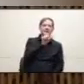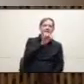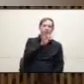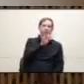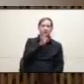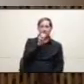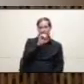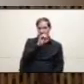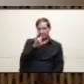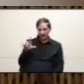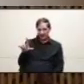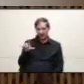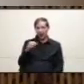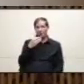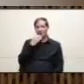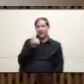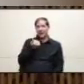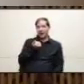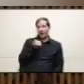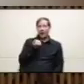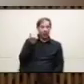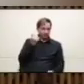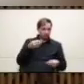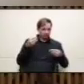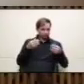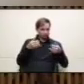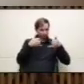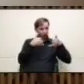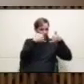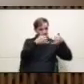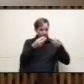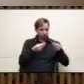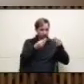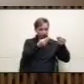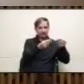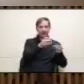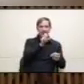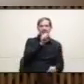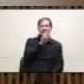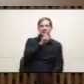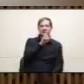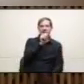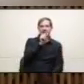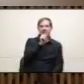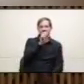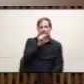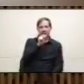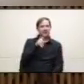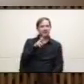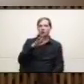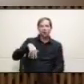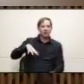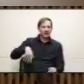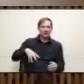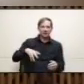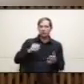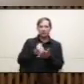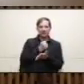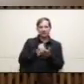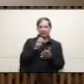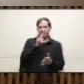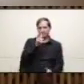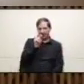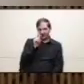at the time when the tender was awarded, obviously in terms of SARS laws, if you are not registered for VAT, you have to register for